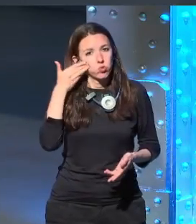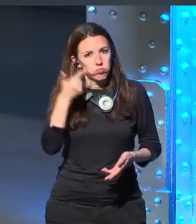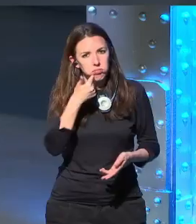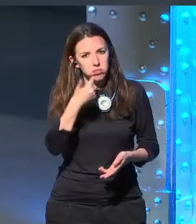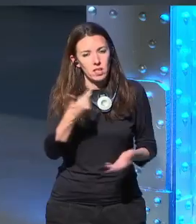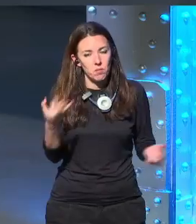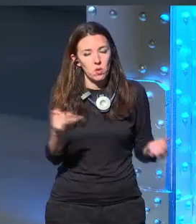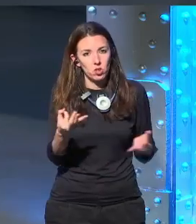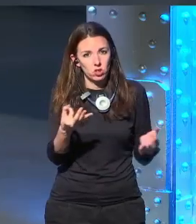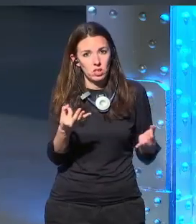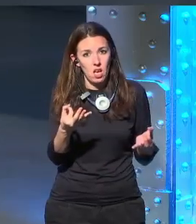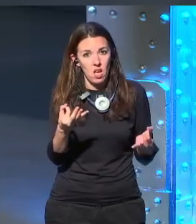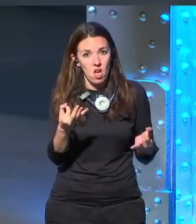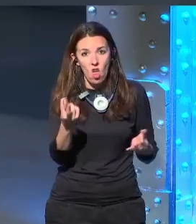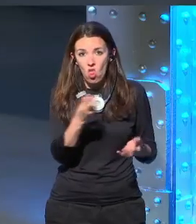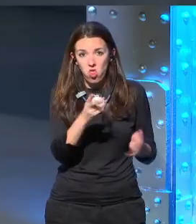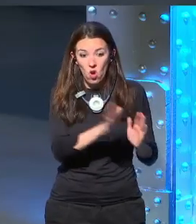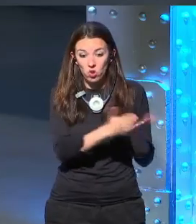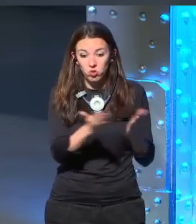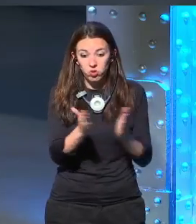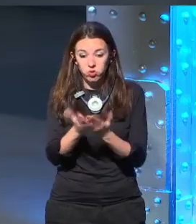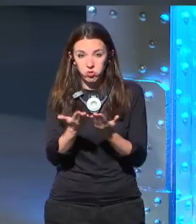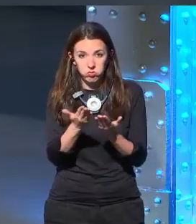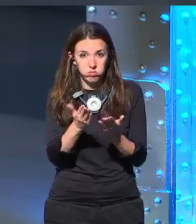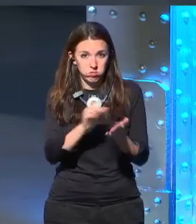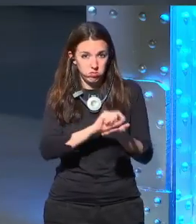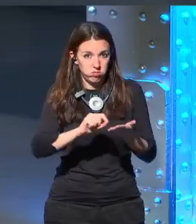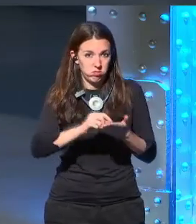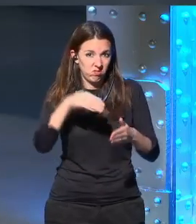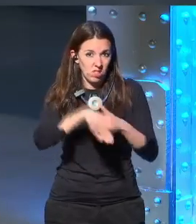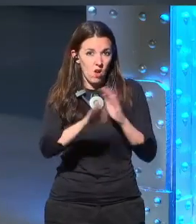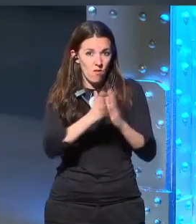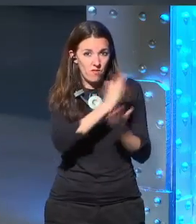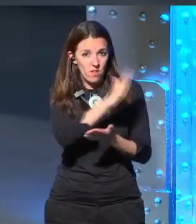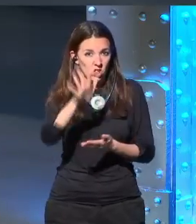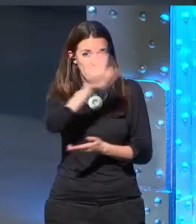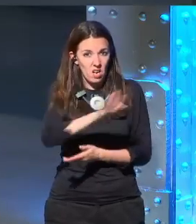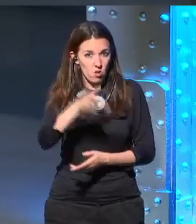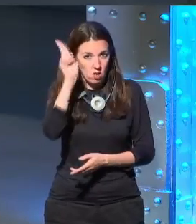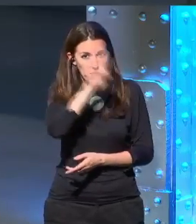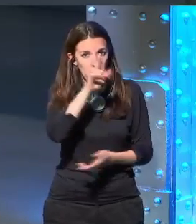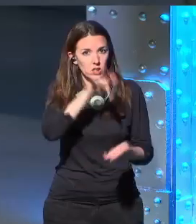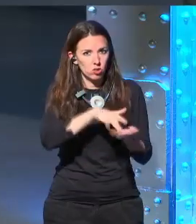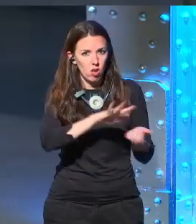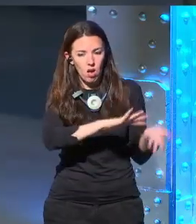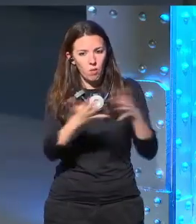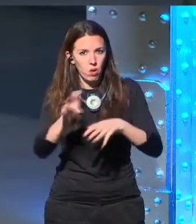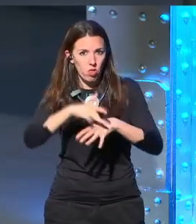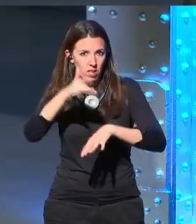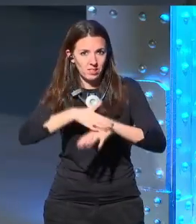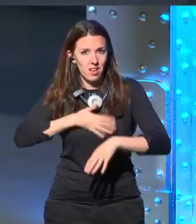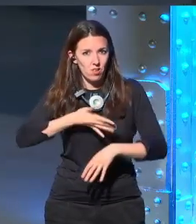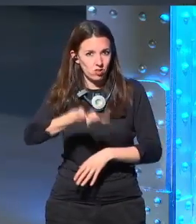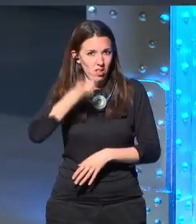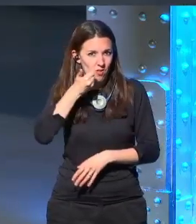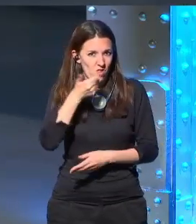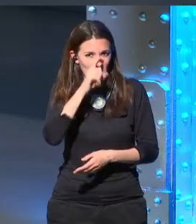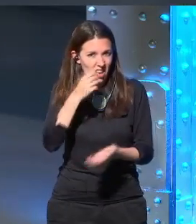In addition, we can proudly say that both codex that we have in Madrid have been digitalized